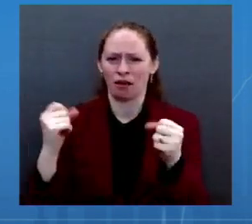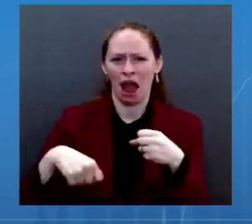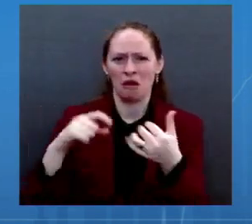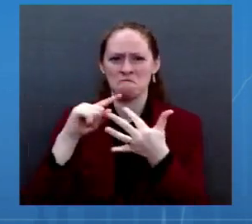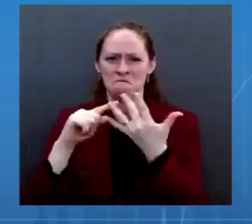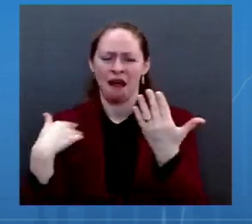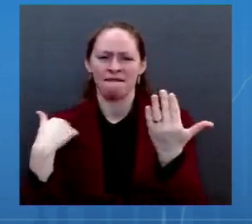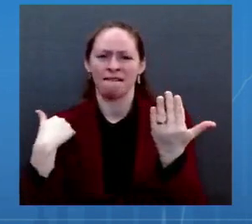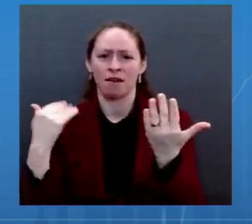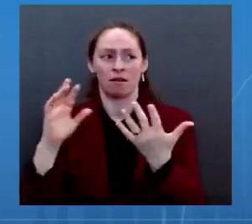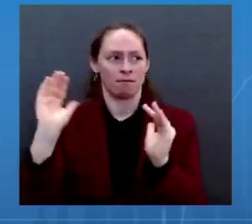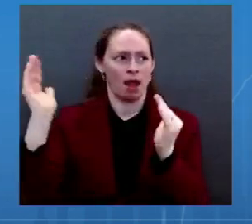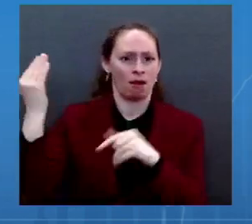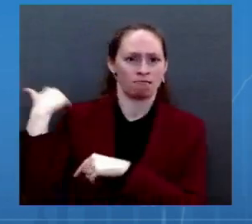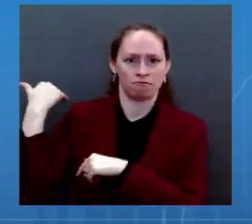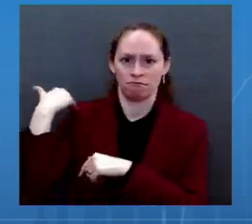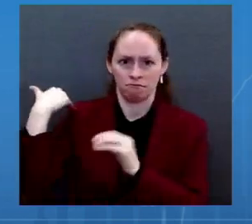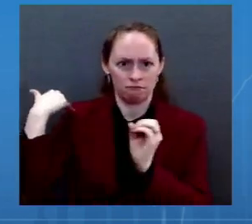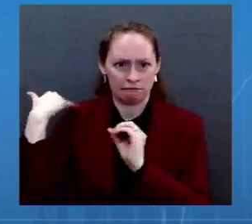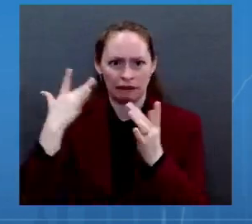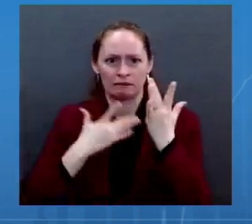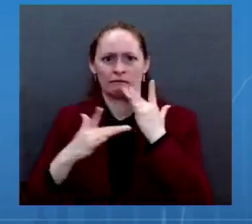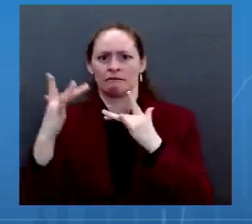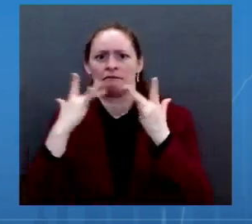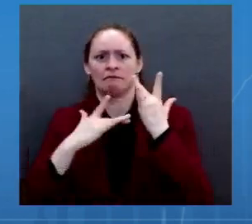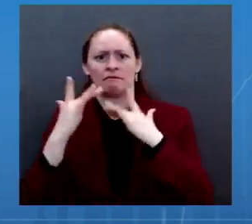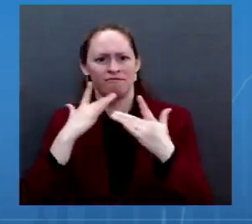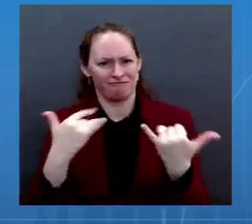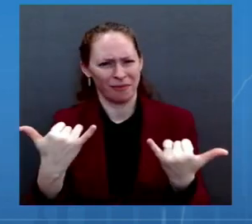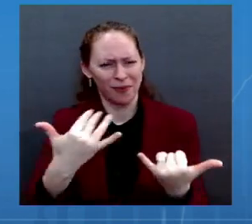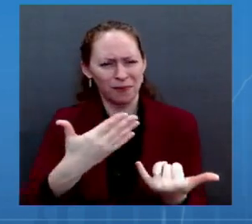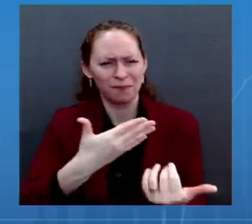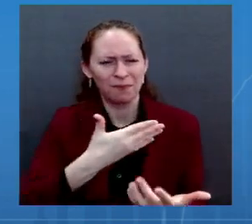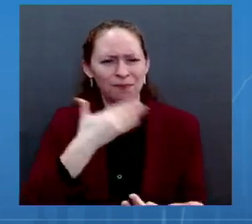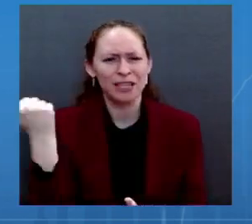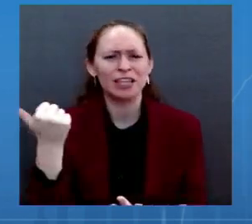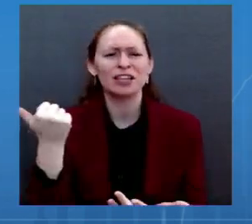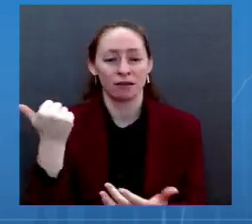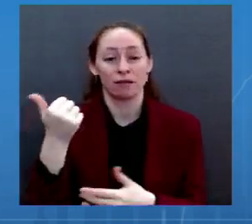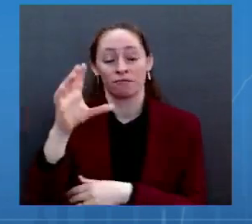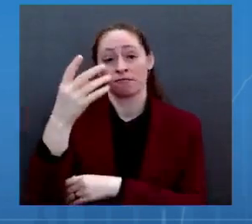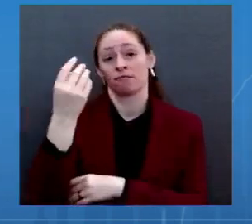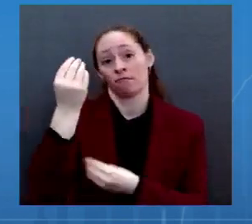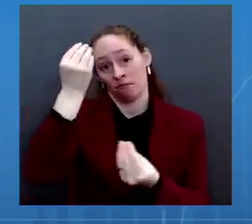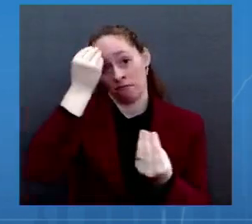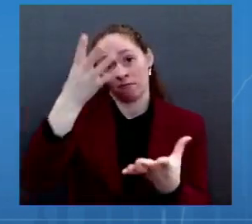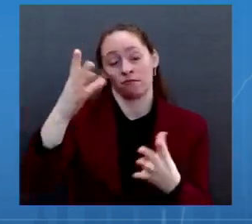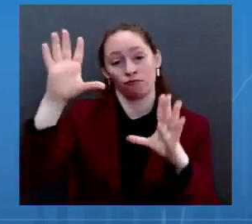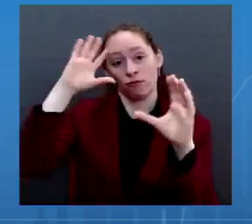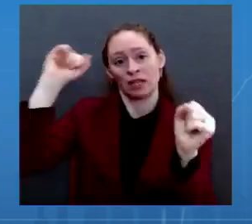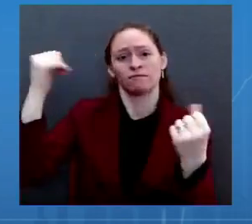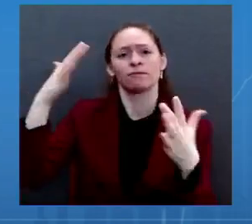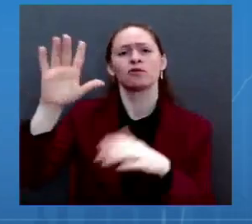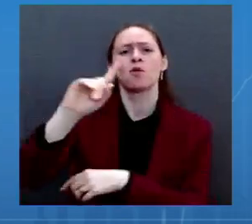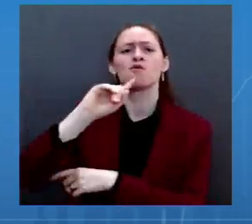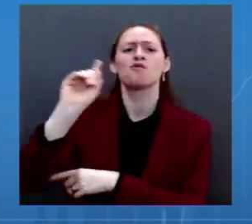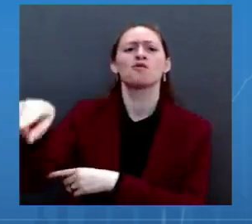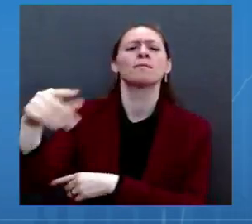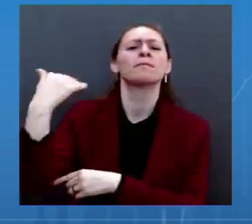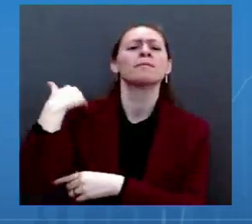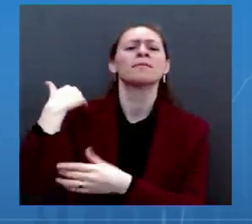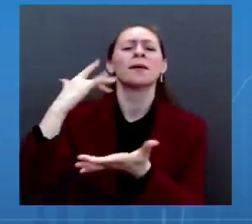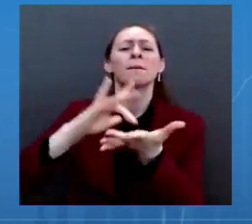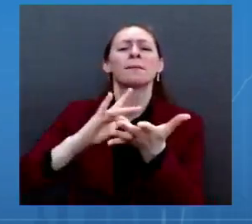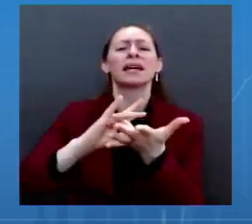instructed the team to double the U.S. government's purchase of the Pfizer antiviral pill, from 10 million treatment courses